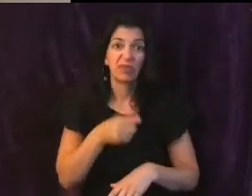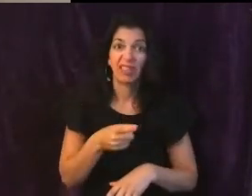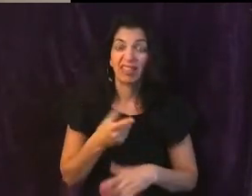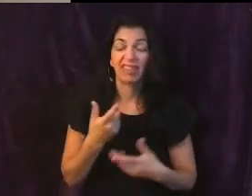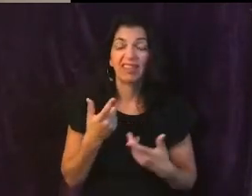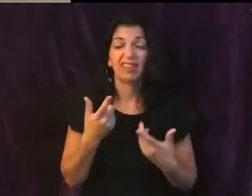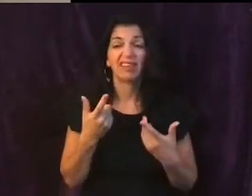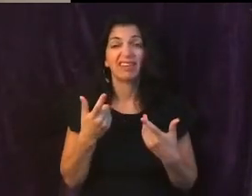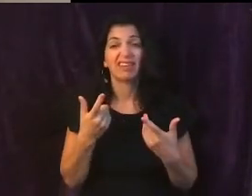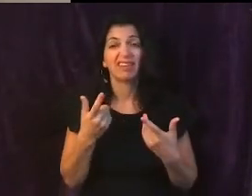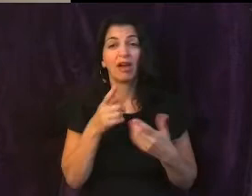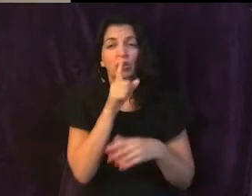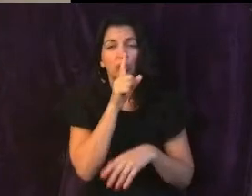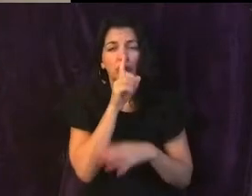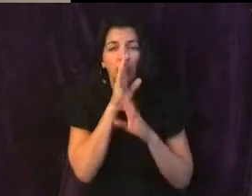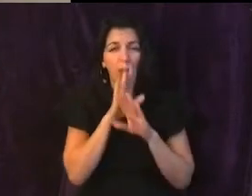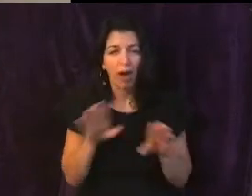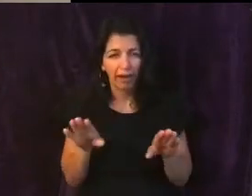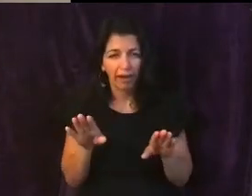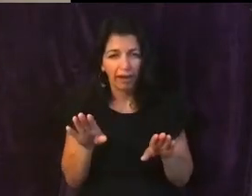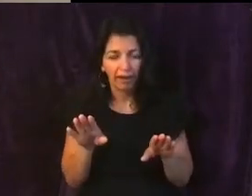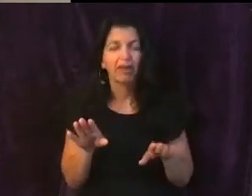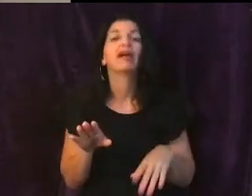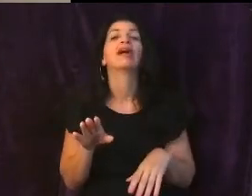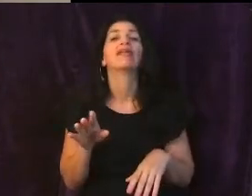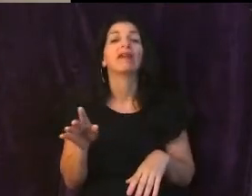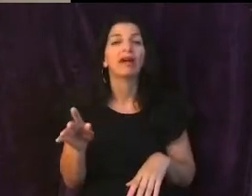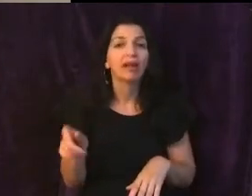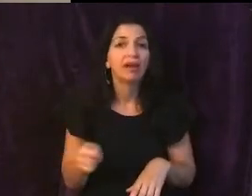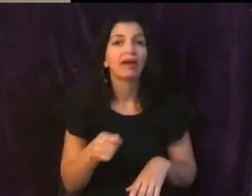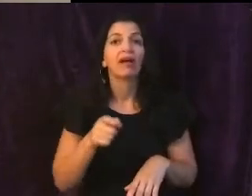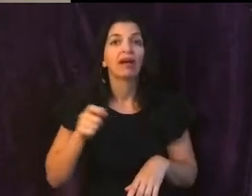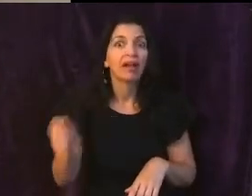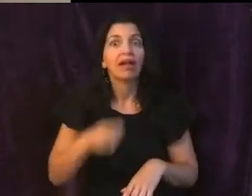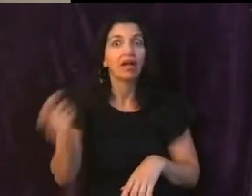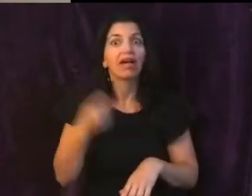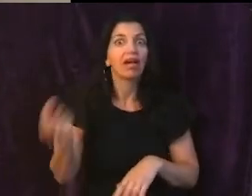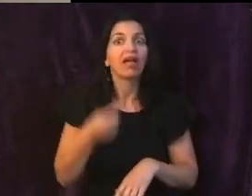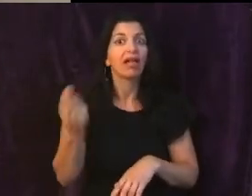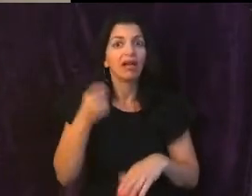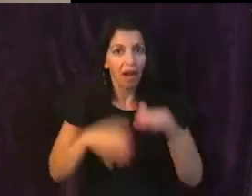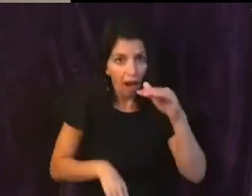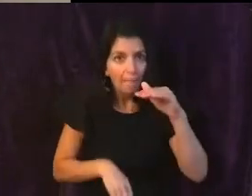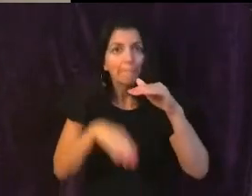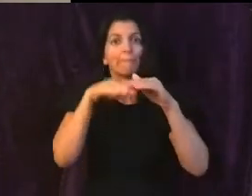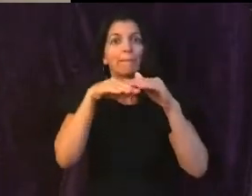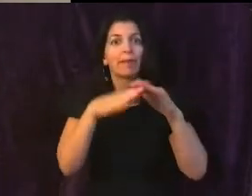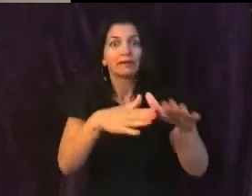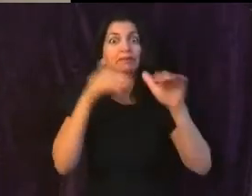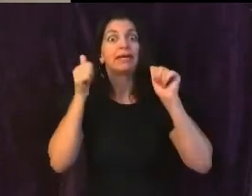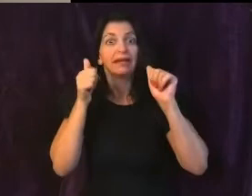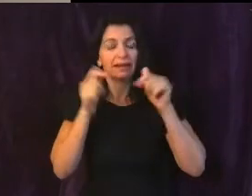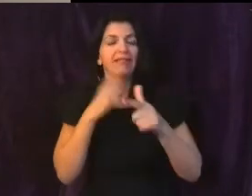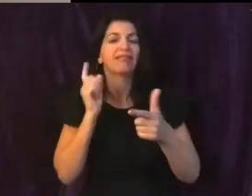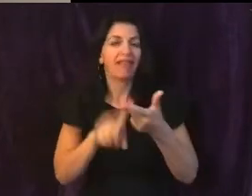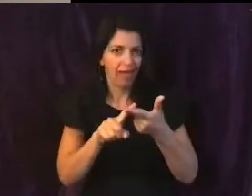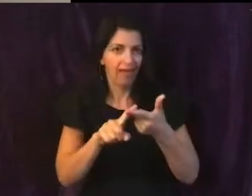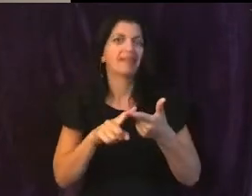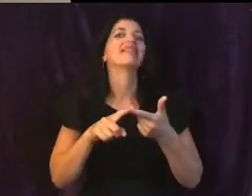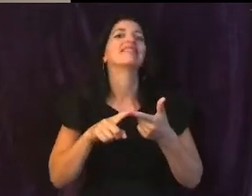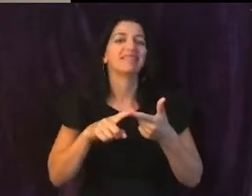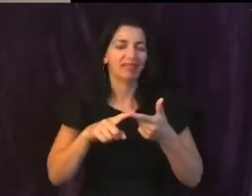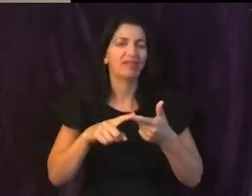sound until you start spinning it at a certain speed. That's because to make this work, you need wind. You